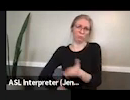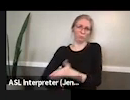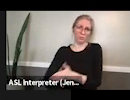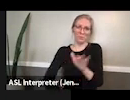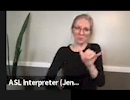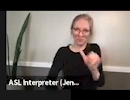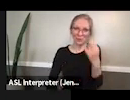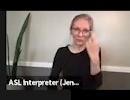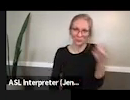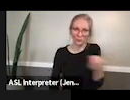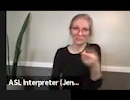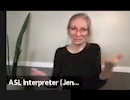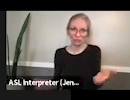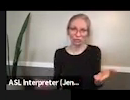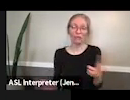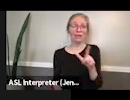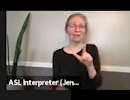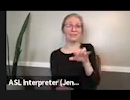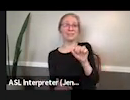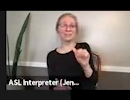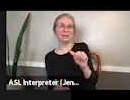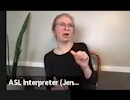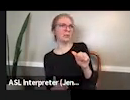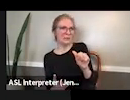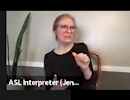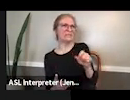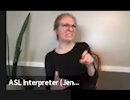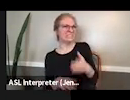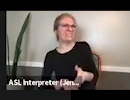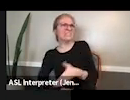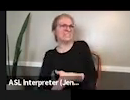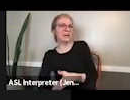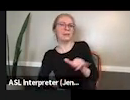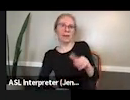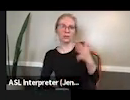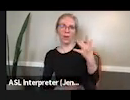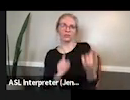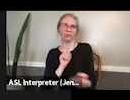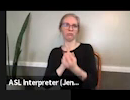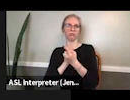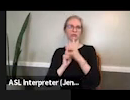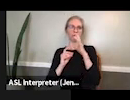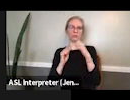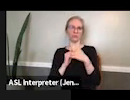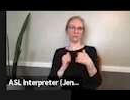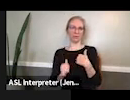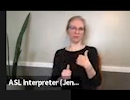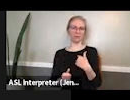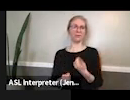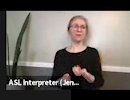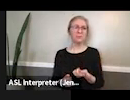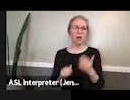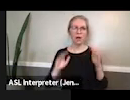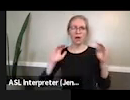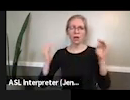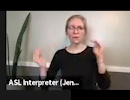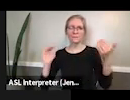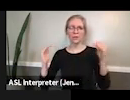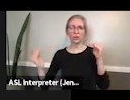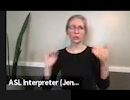we need to do better. That's why she talked to me about this. But I think it's this comparison that